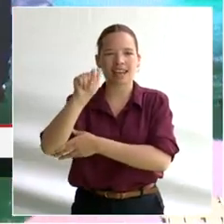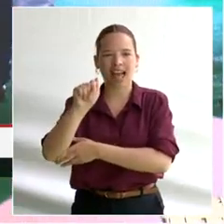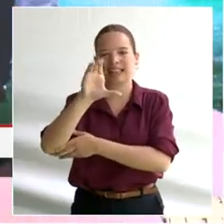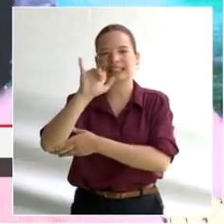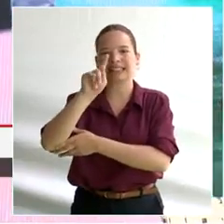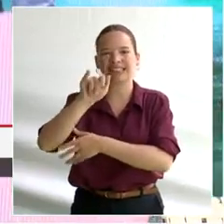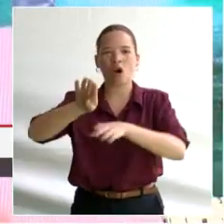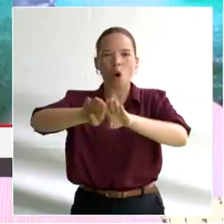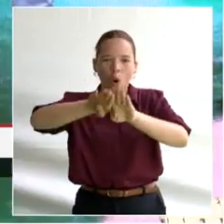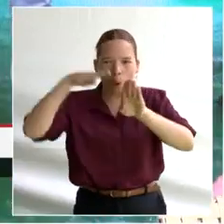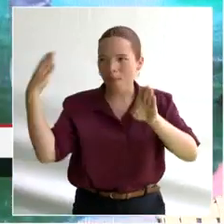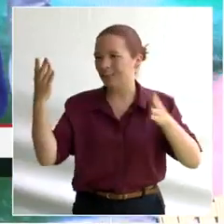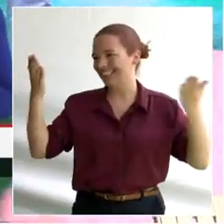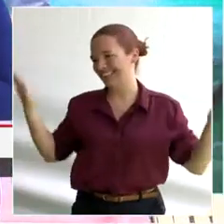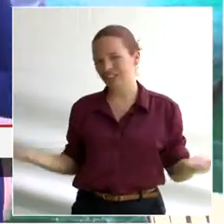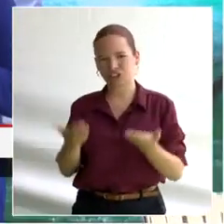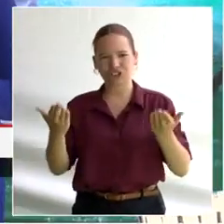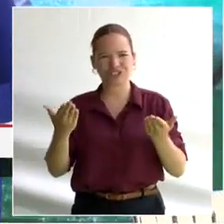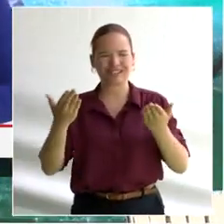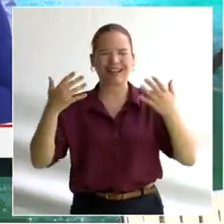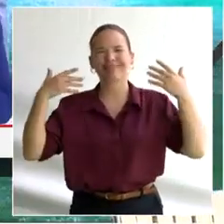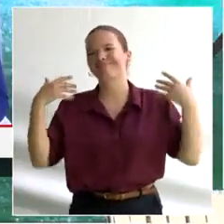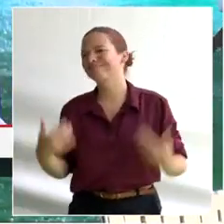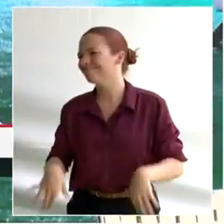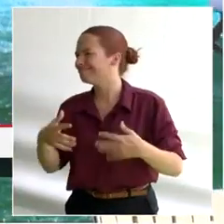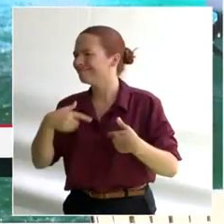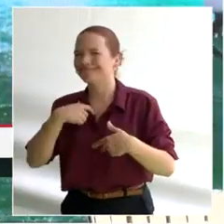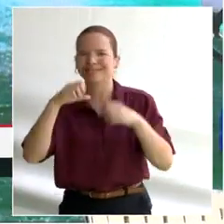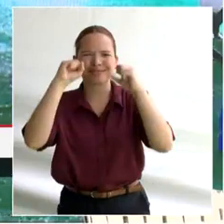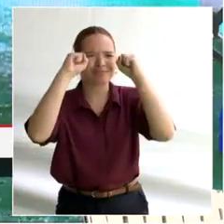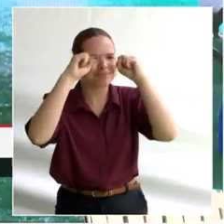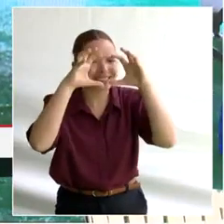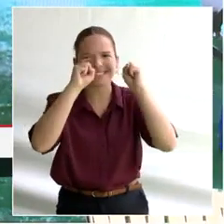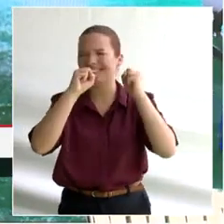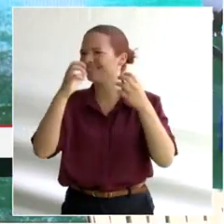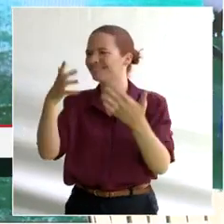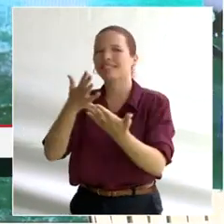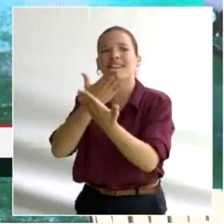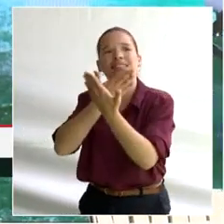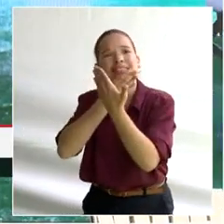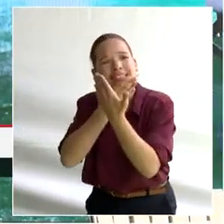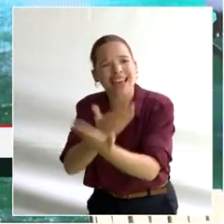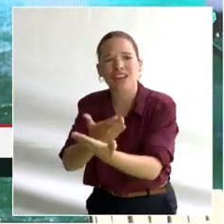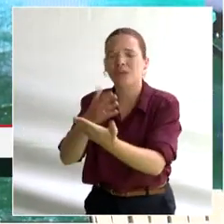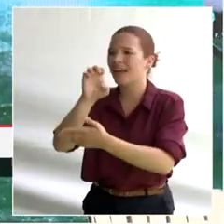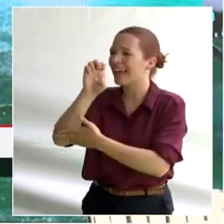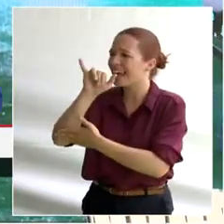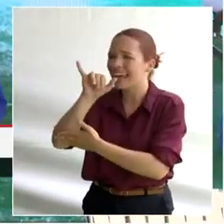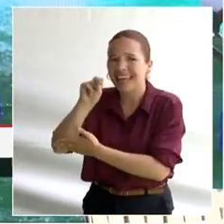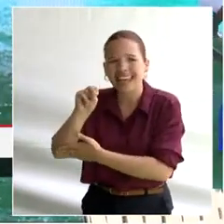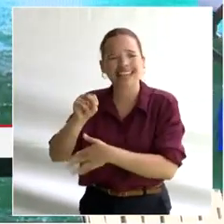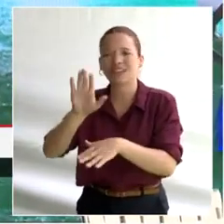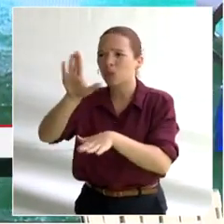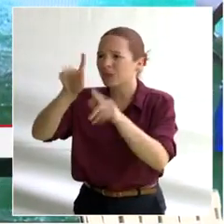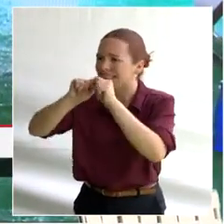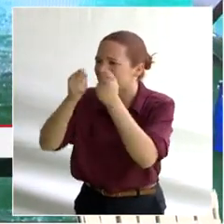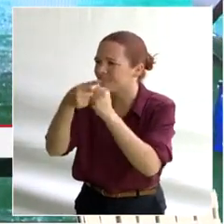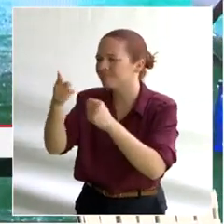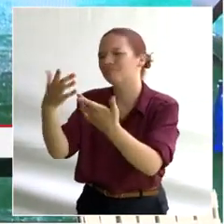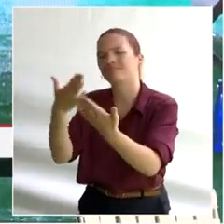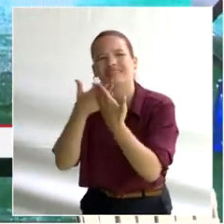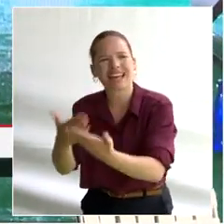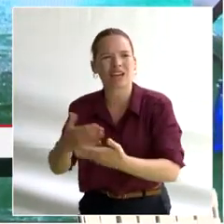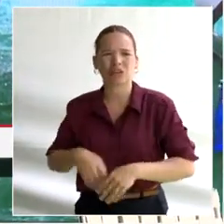want to congratulate Mark, his whole team. I want to thank the title sponsors for bringing